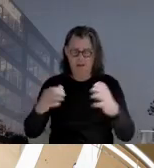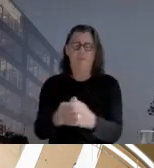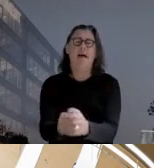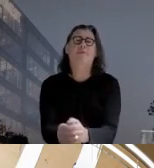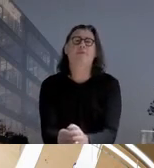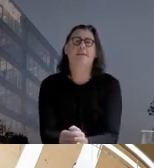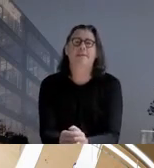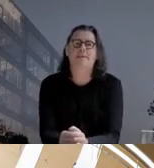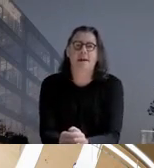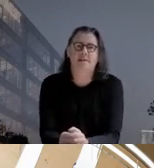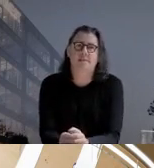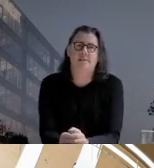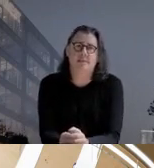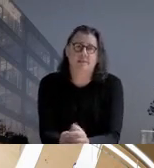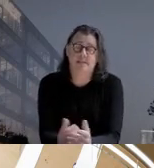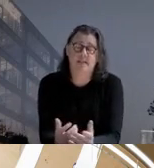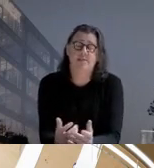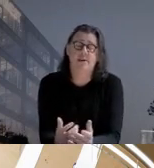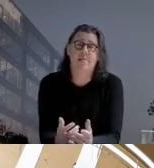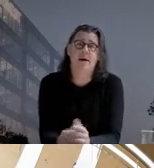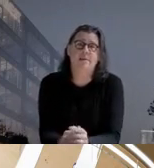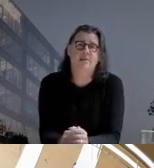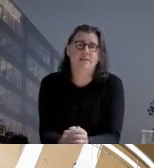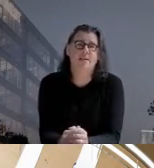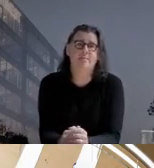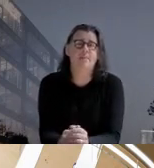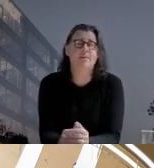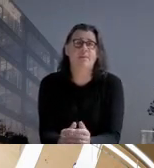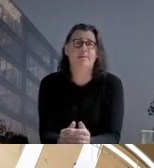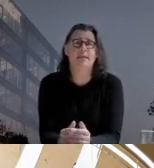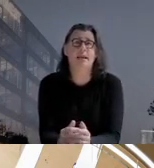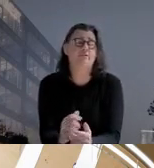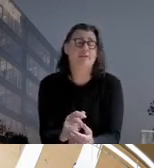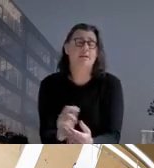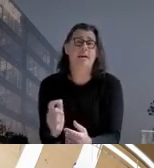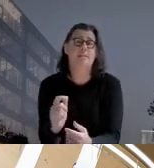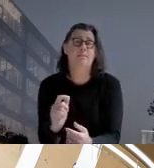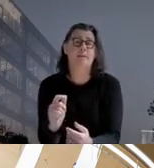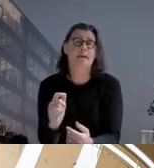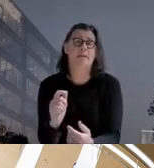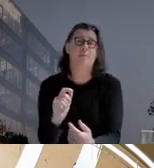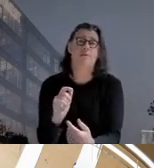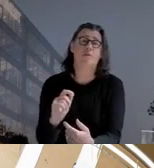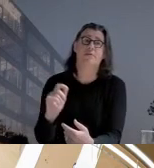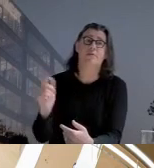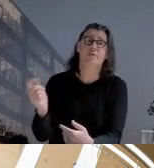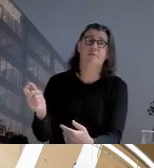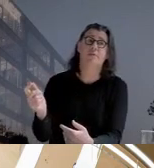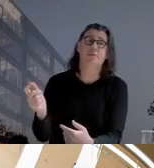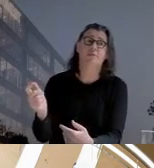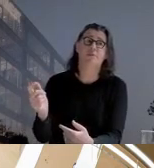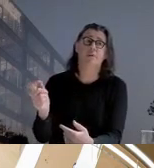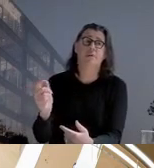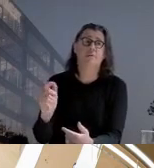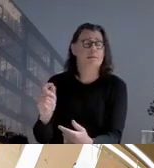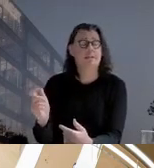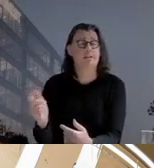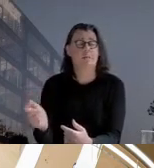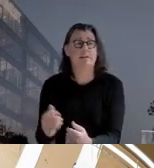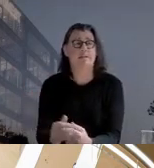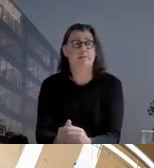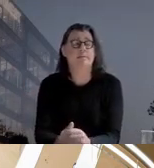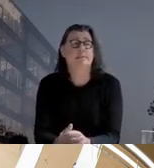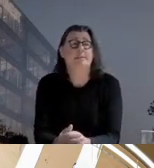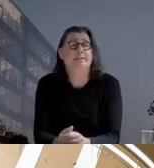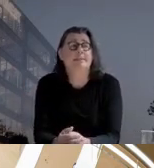from macro things that it's not a part of, then maybe the extra investment to get from 100 to 200 years was